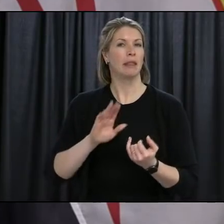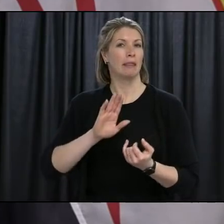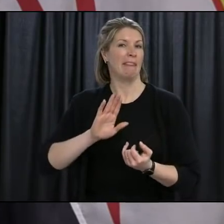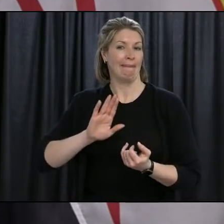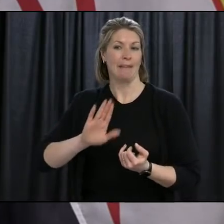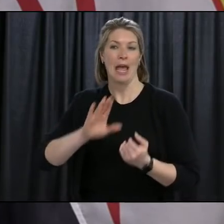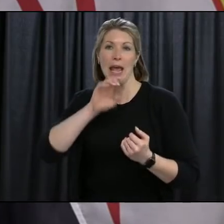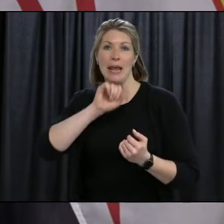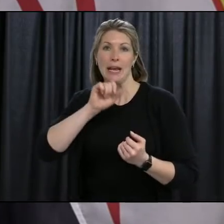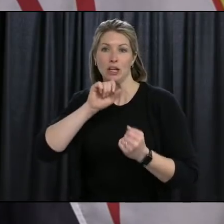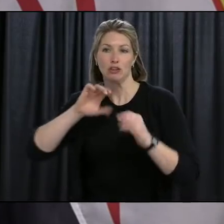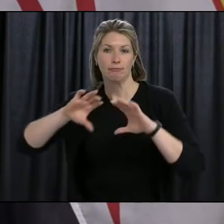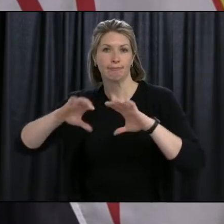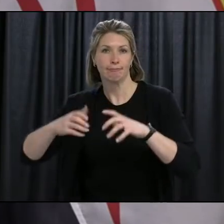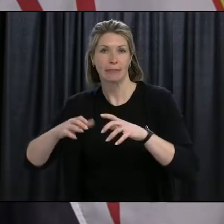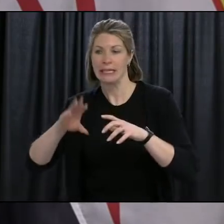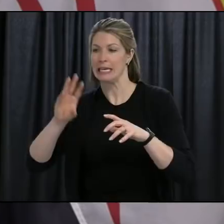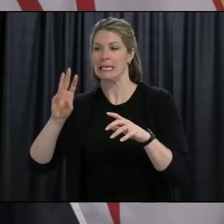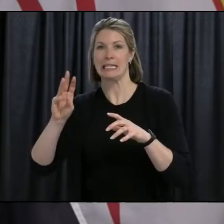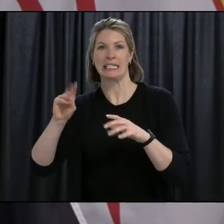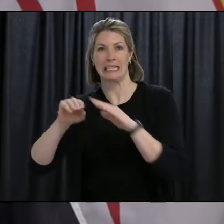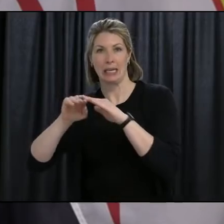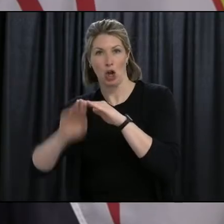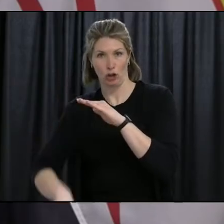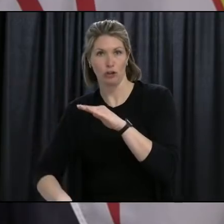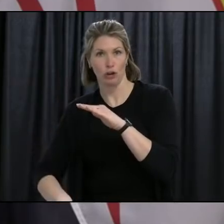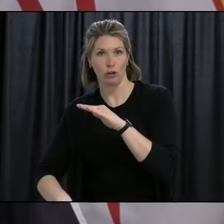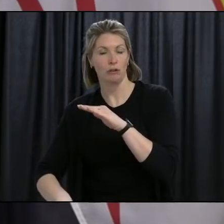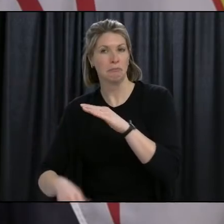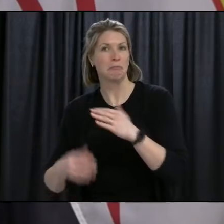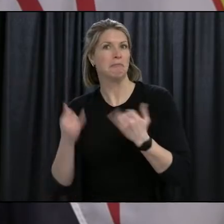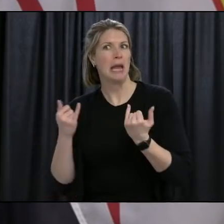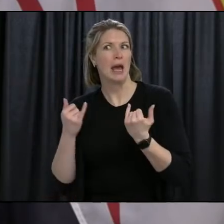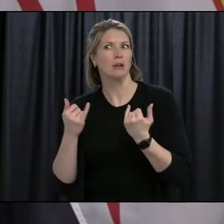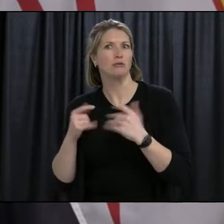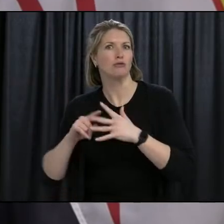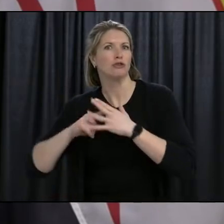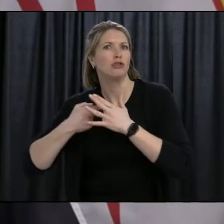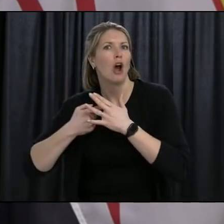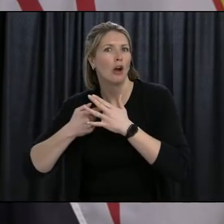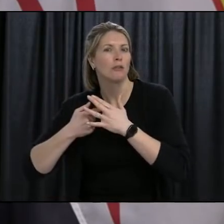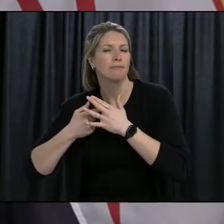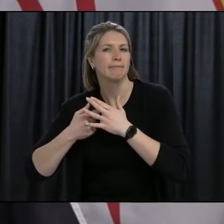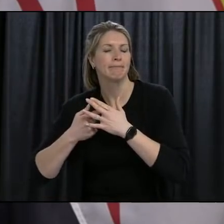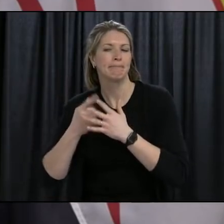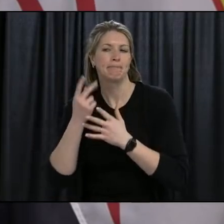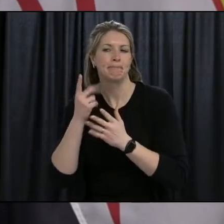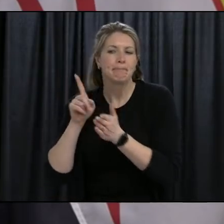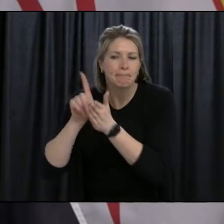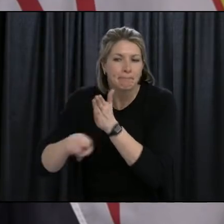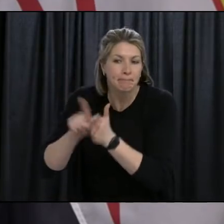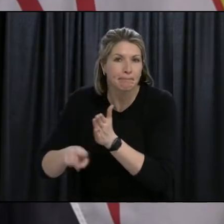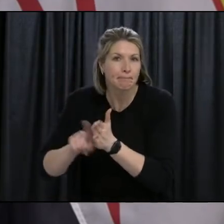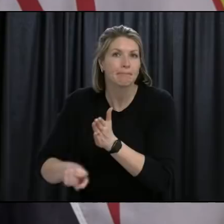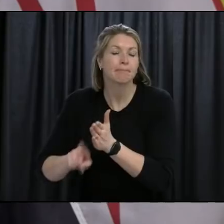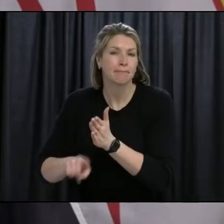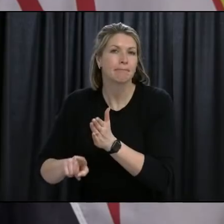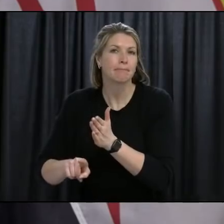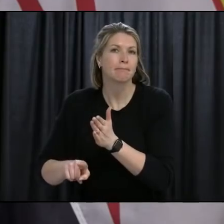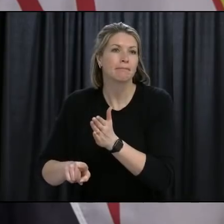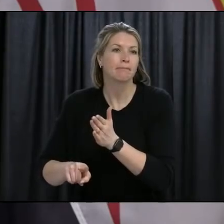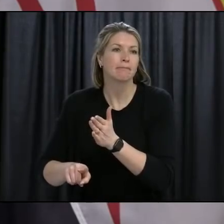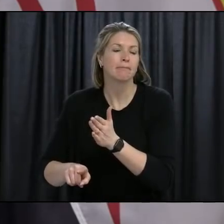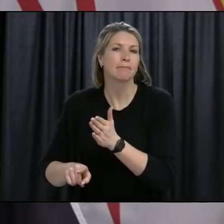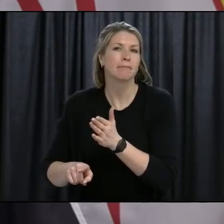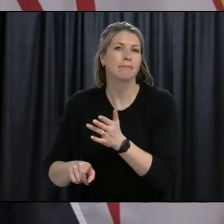with all of the vaccine companies, I'm sure, but certainly with the two that we have